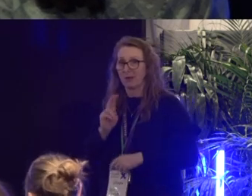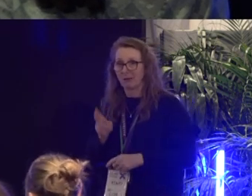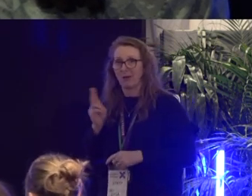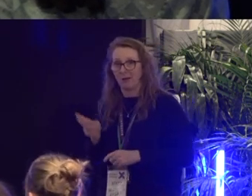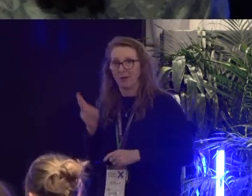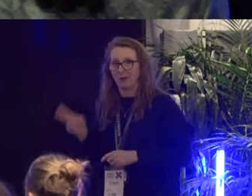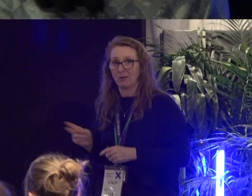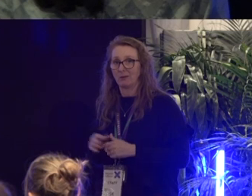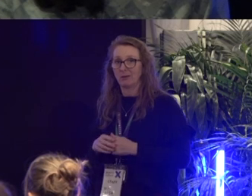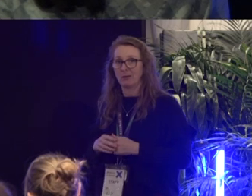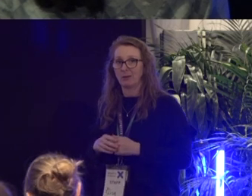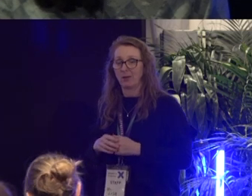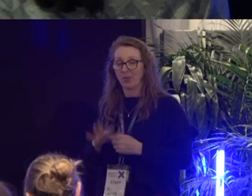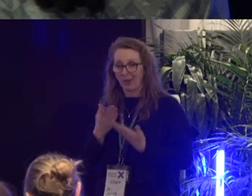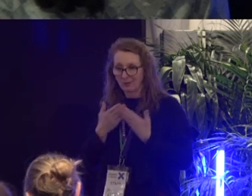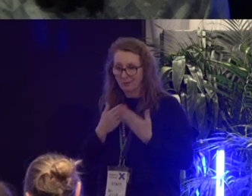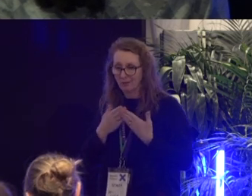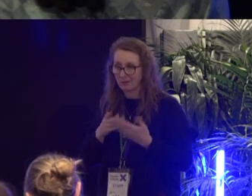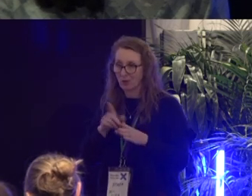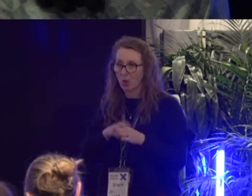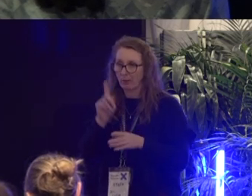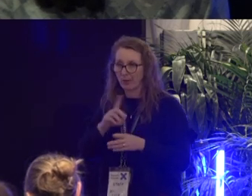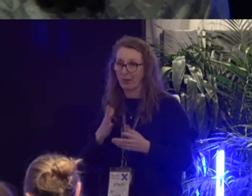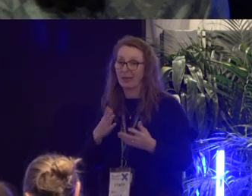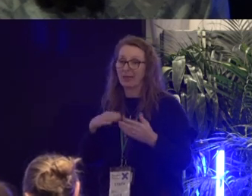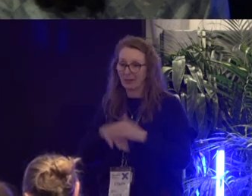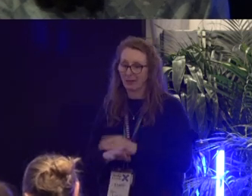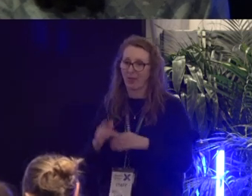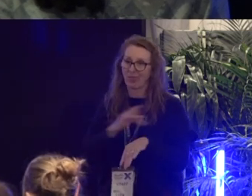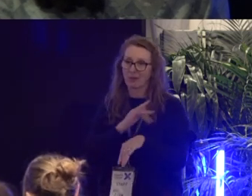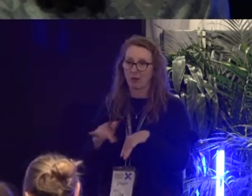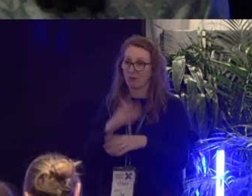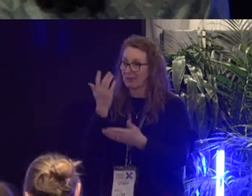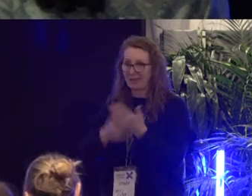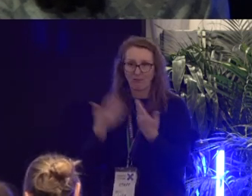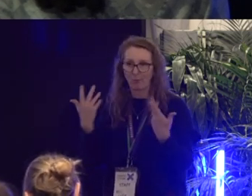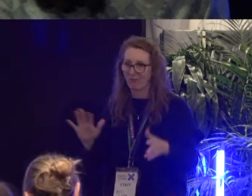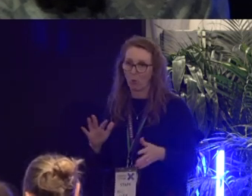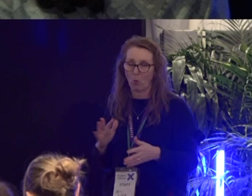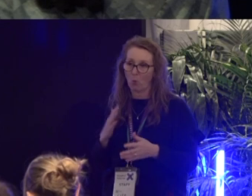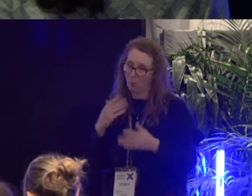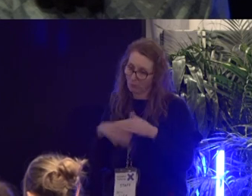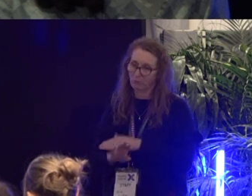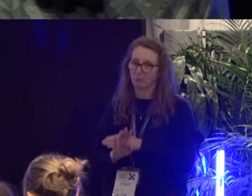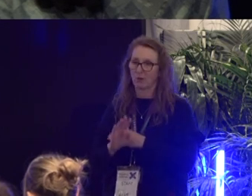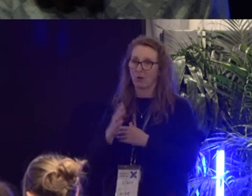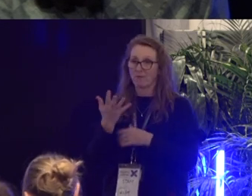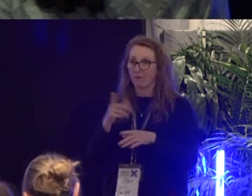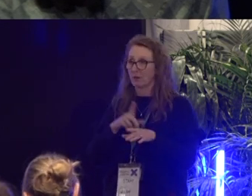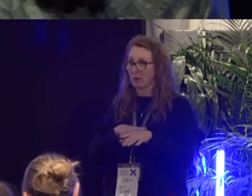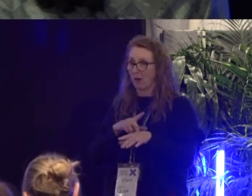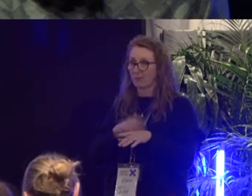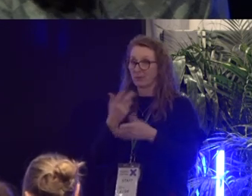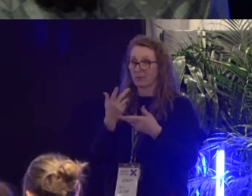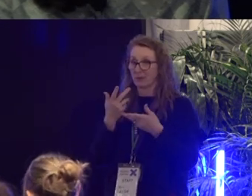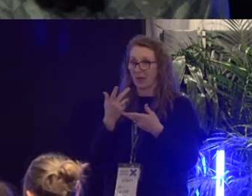like, if they studied young people going to theatres who hadn't been before, and it was about 5 times they had to